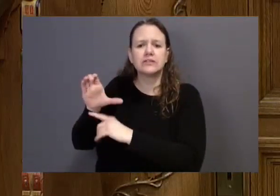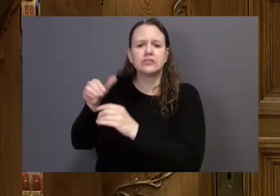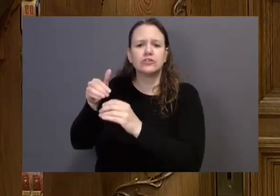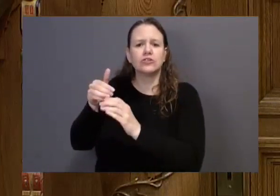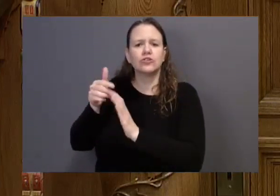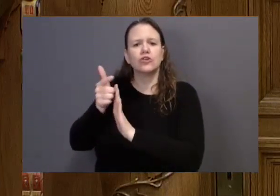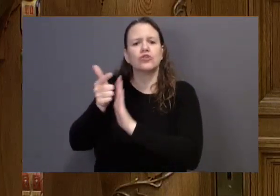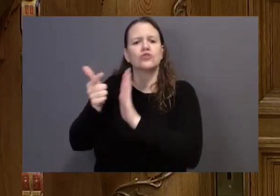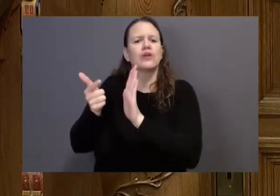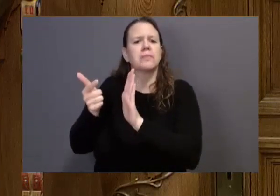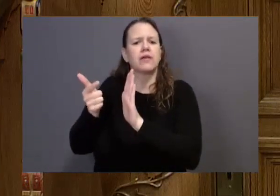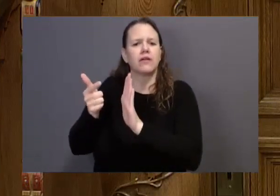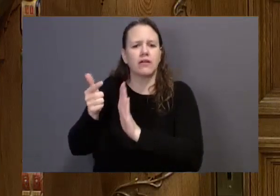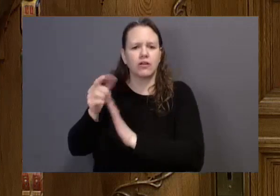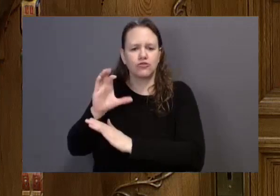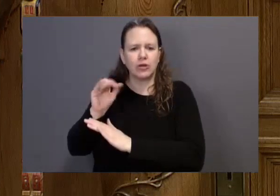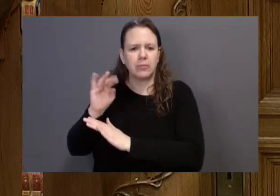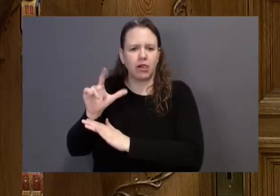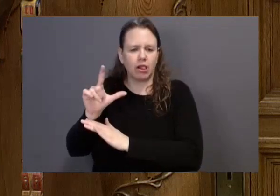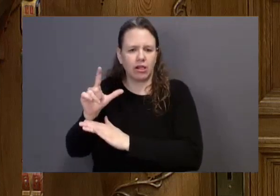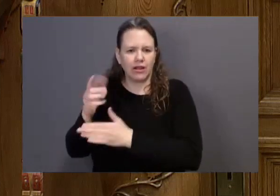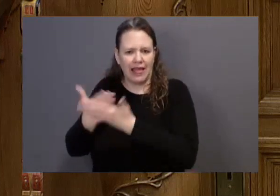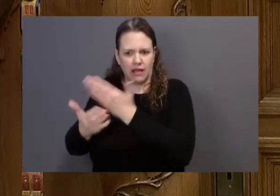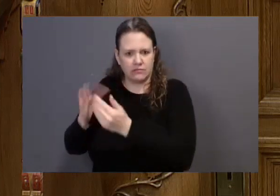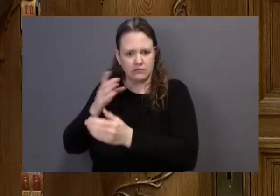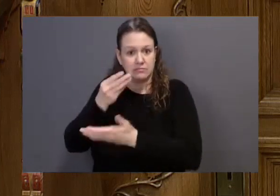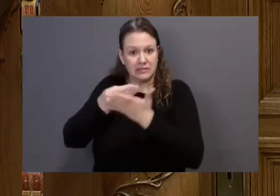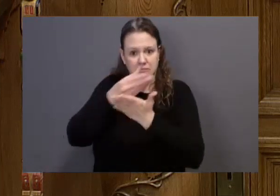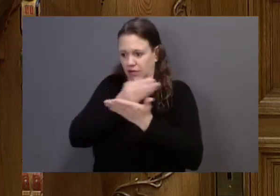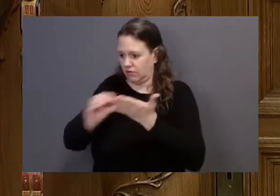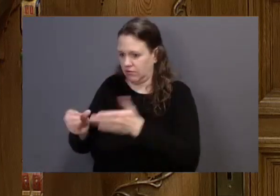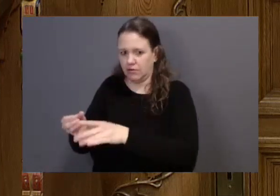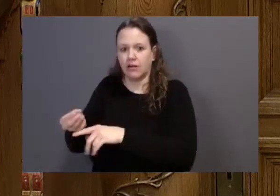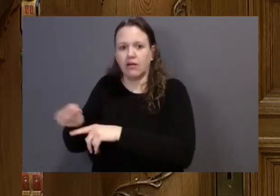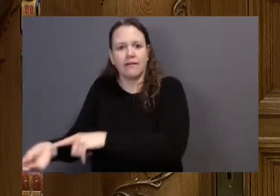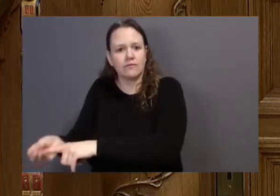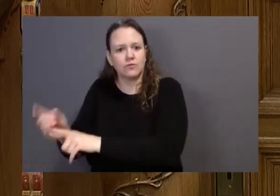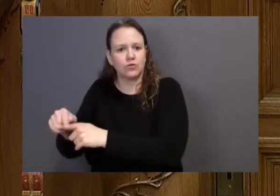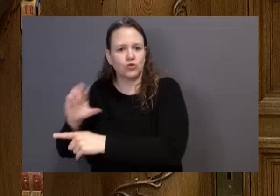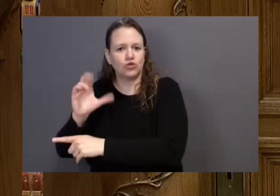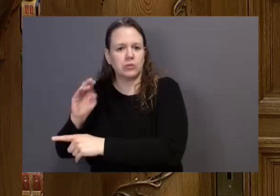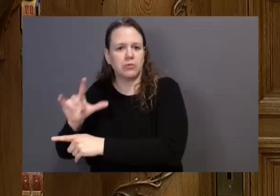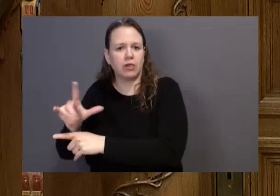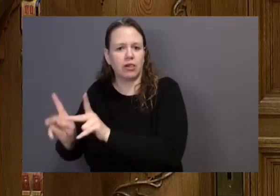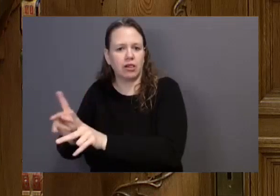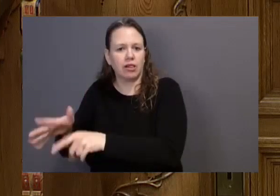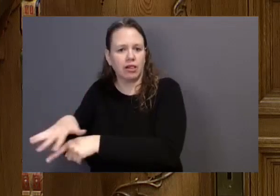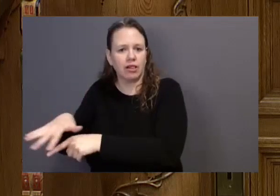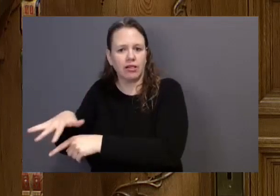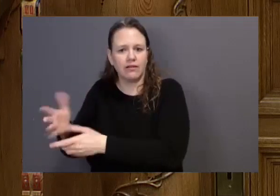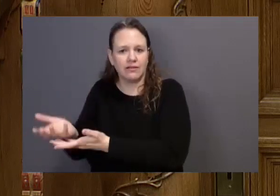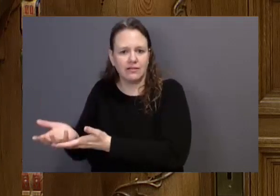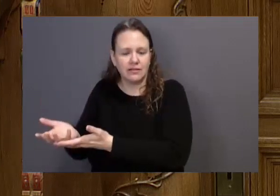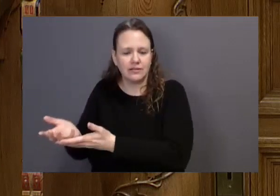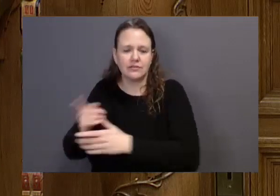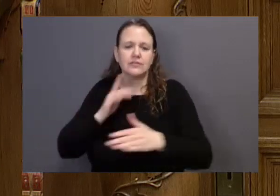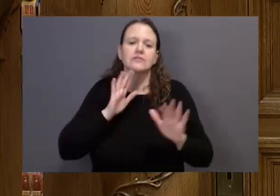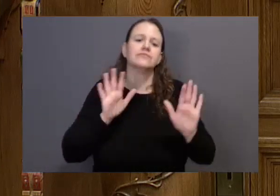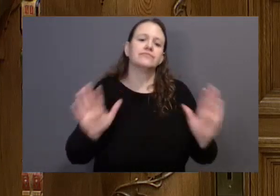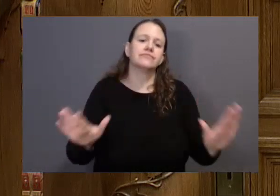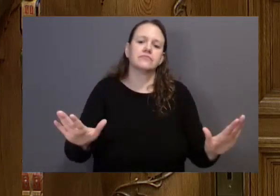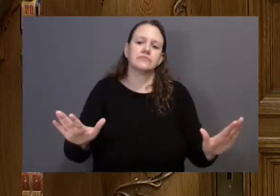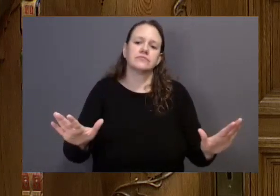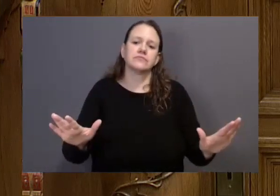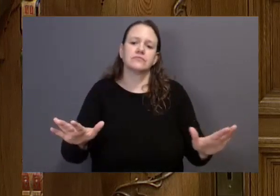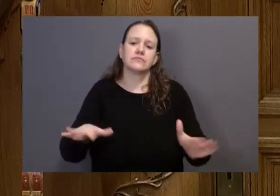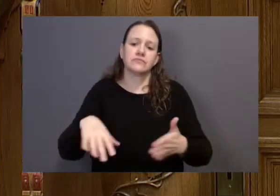members, please. We have distributed, circulated how to have